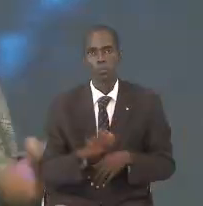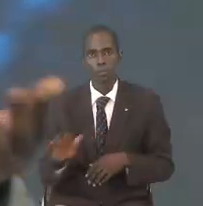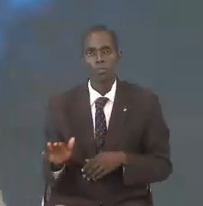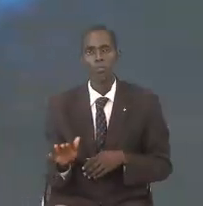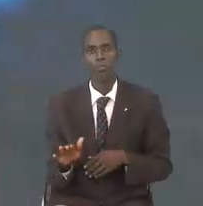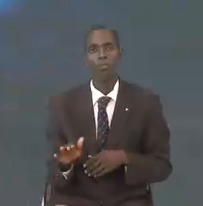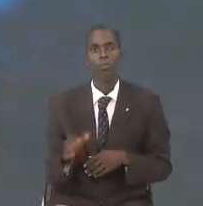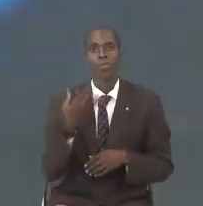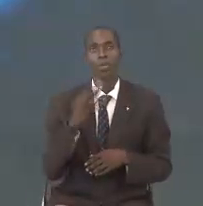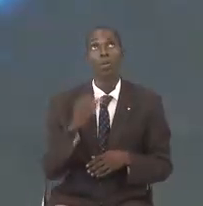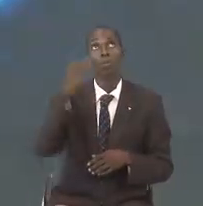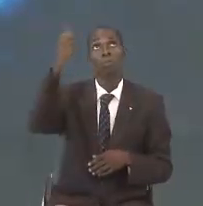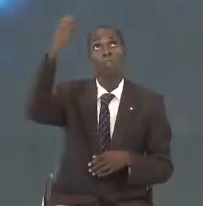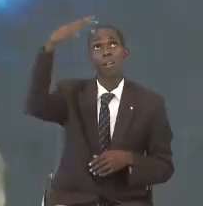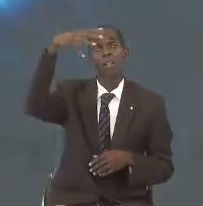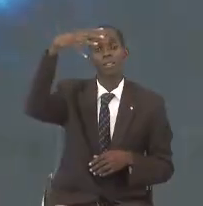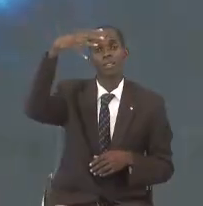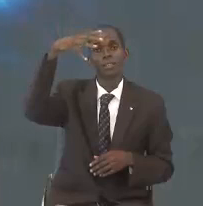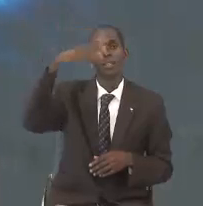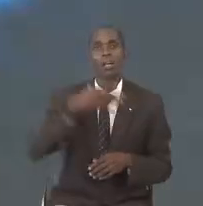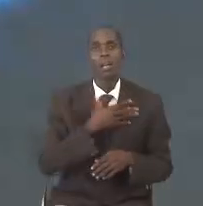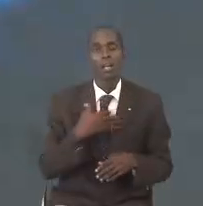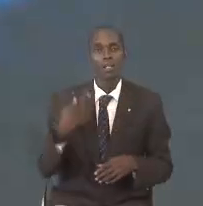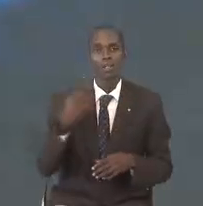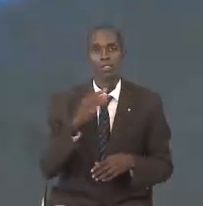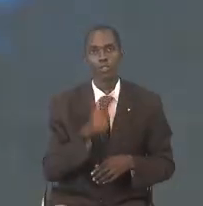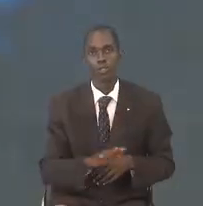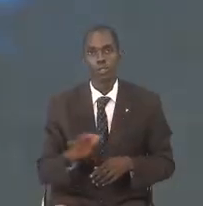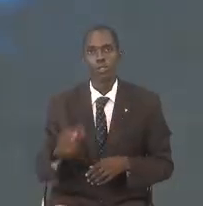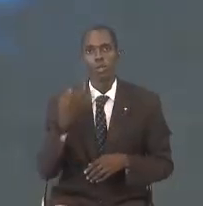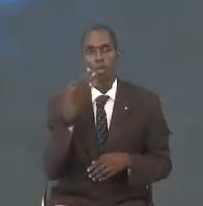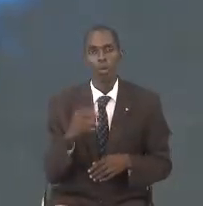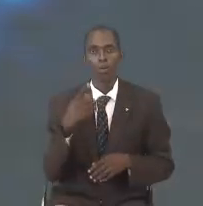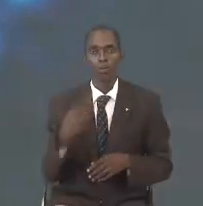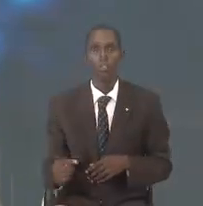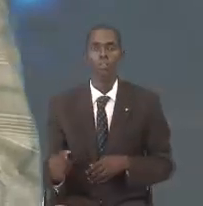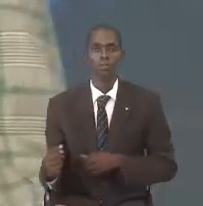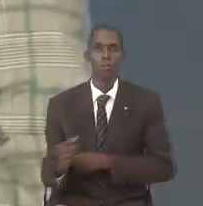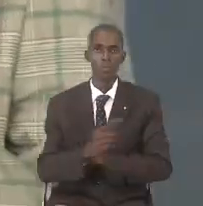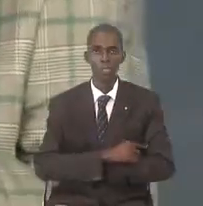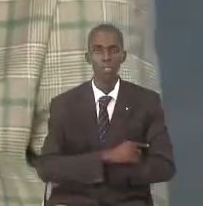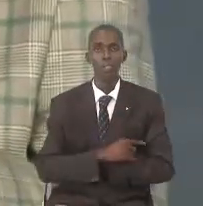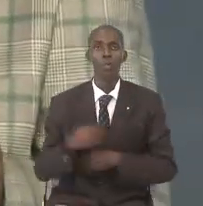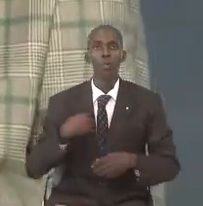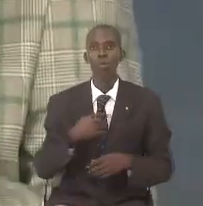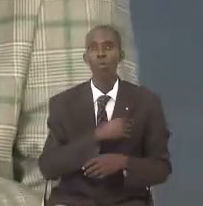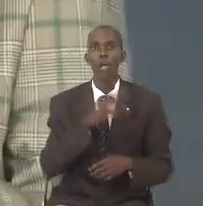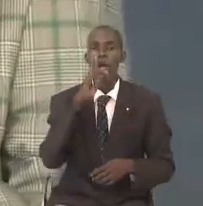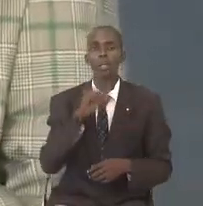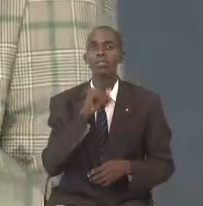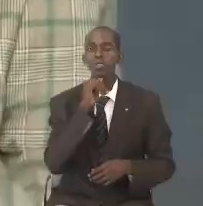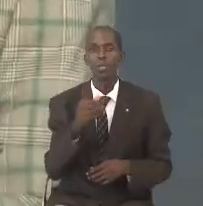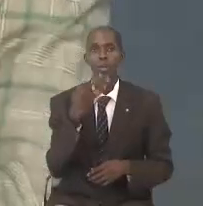of light and the children of the day. We are not of the